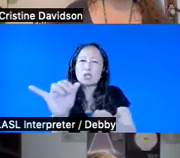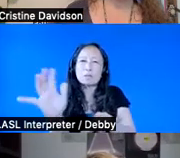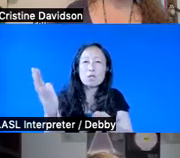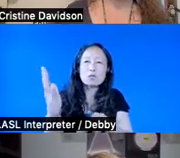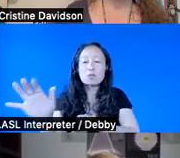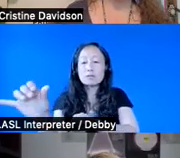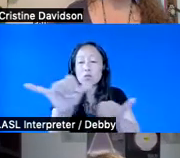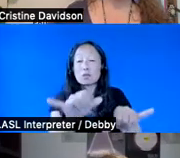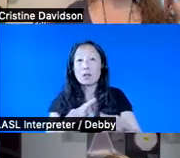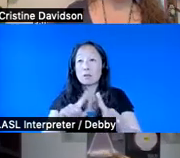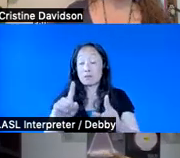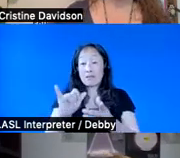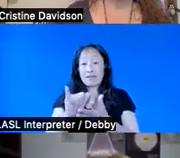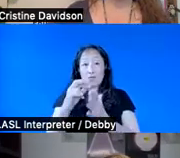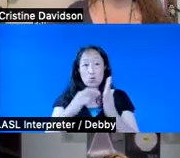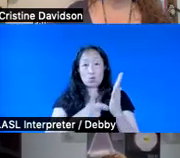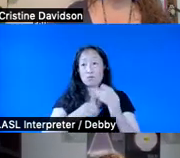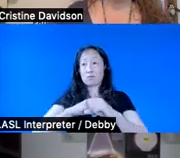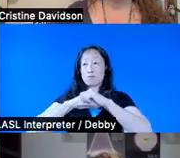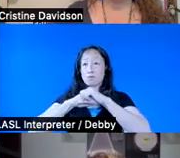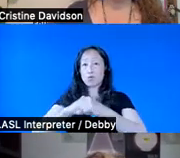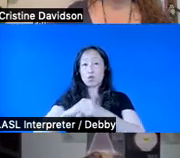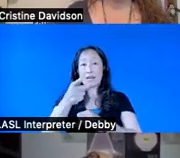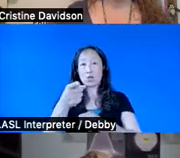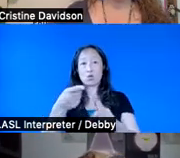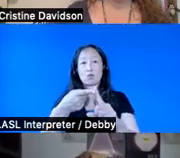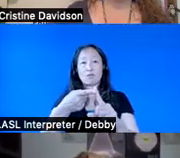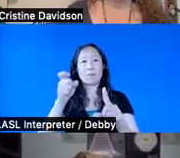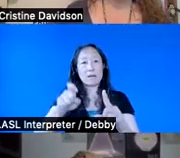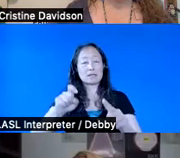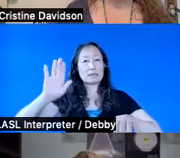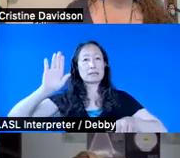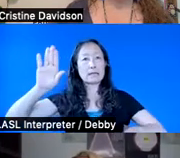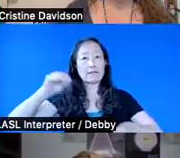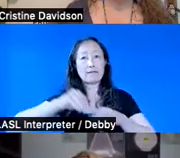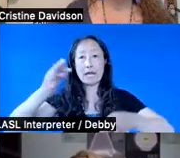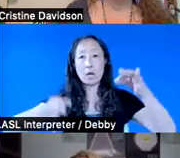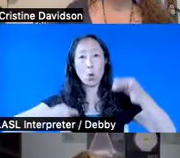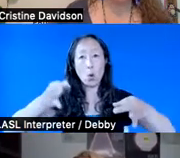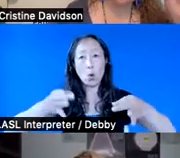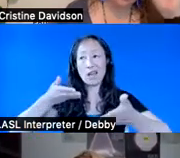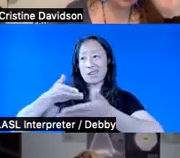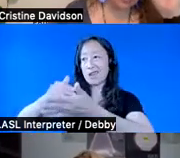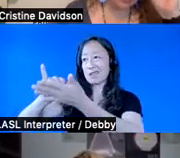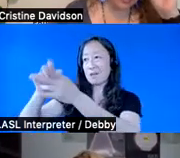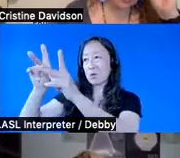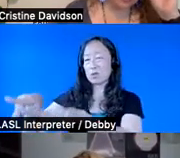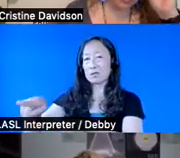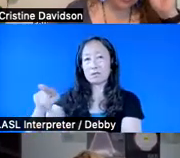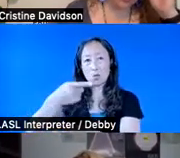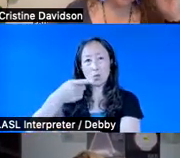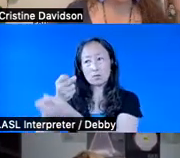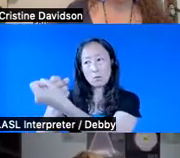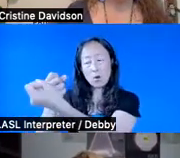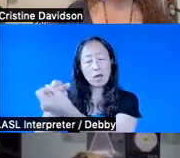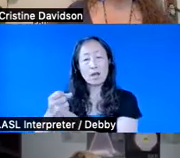to testify in court against the person that you're working with, okay? Because, you know, if somebody has